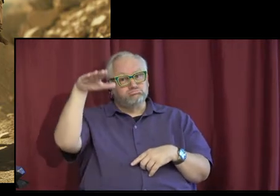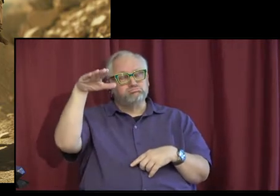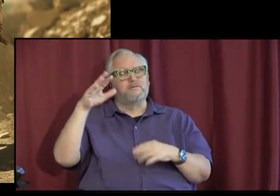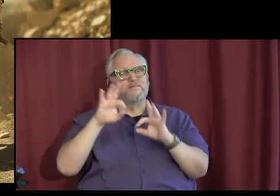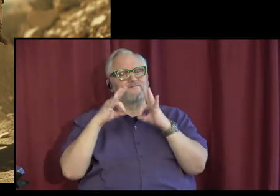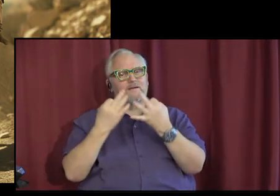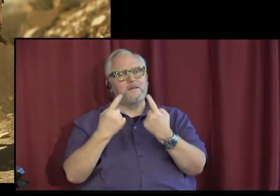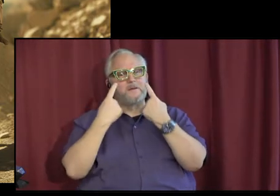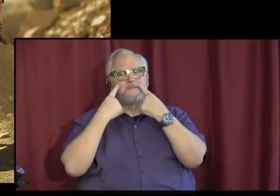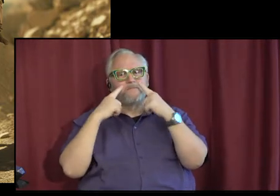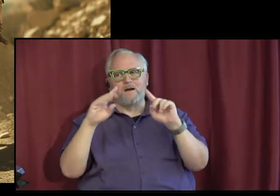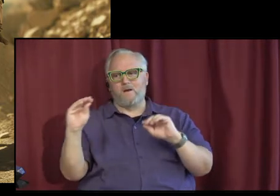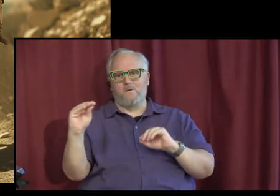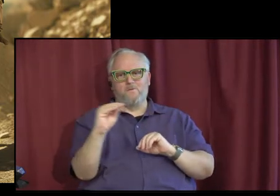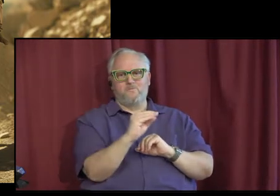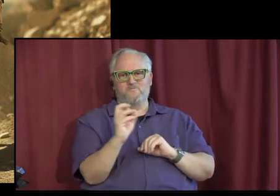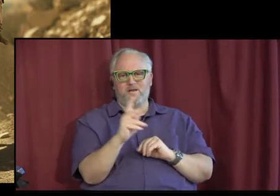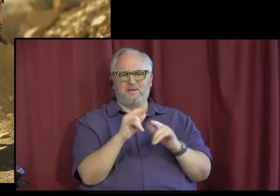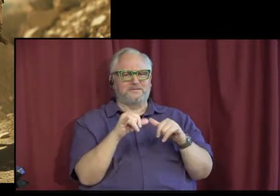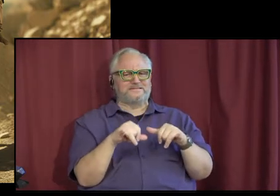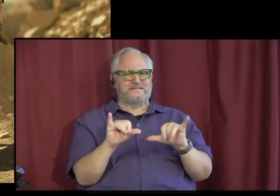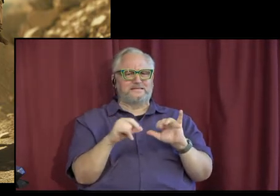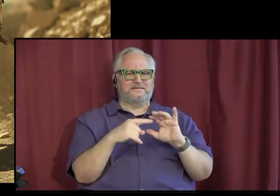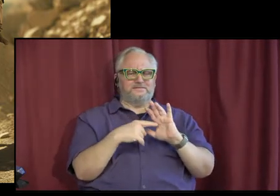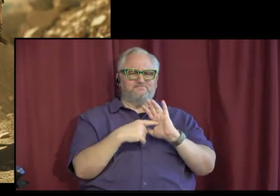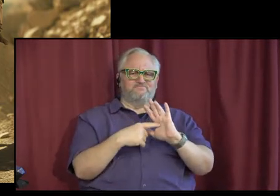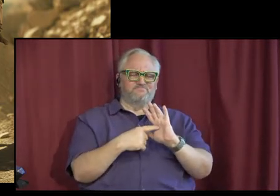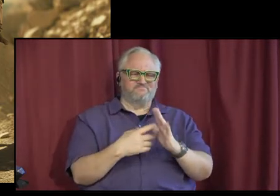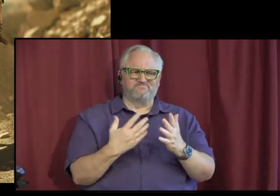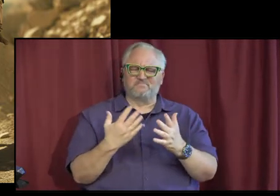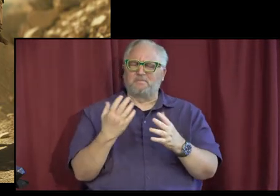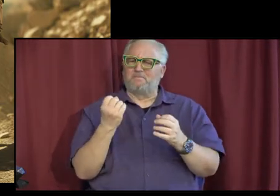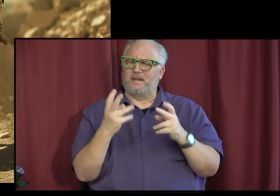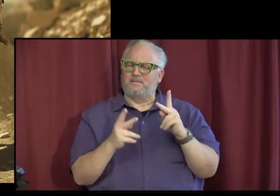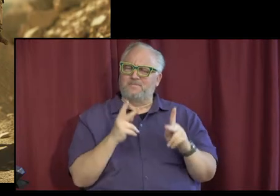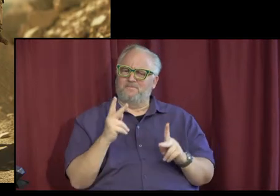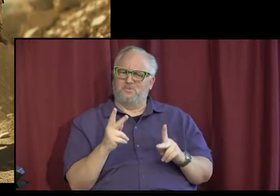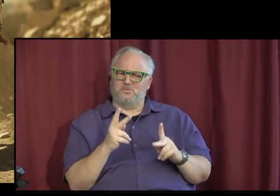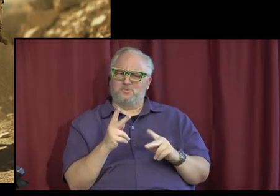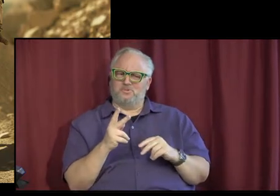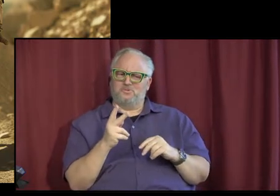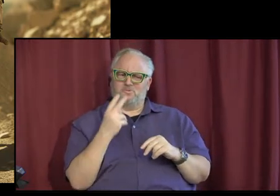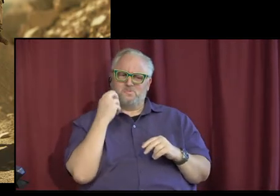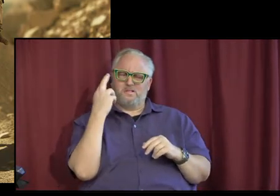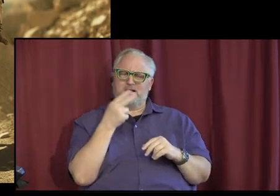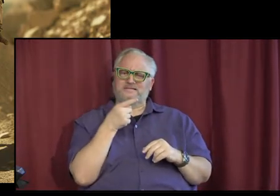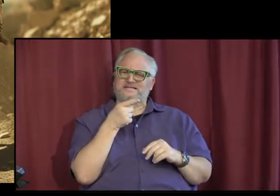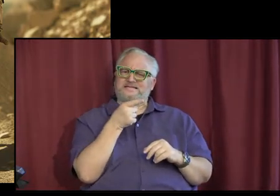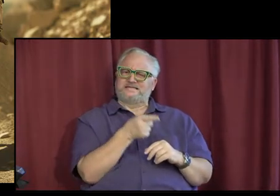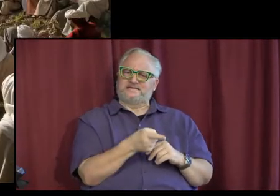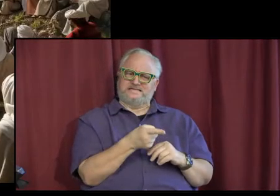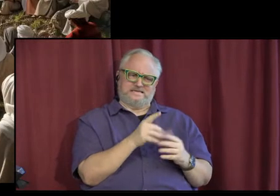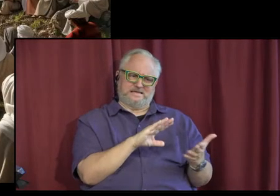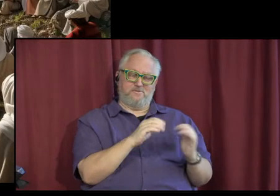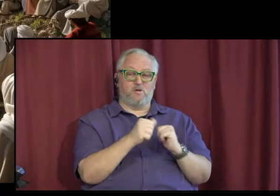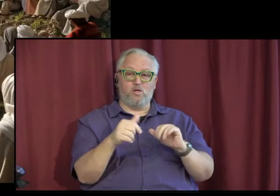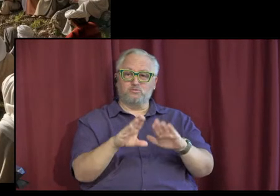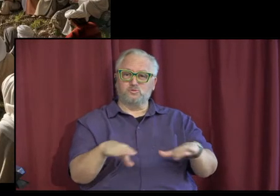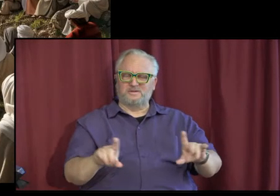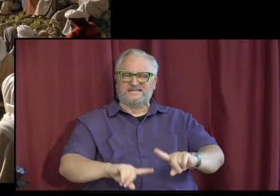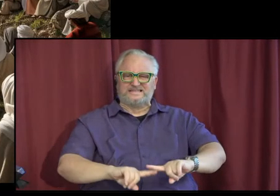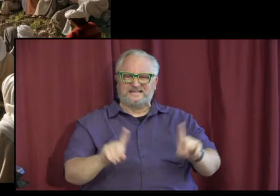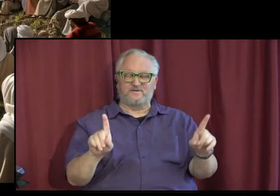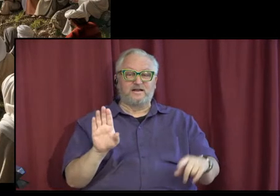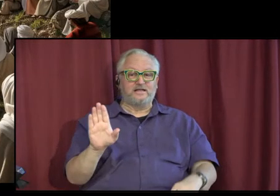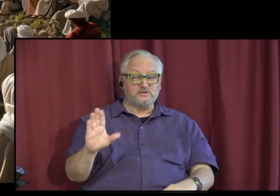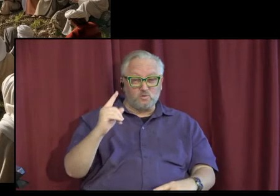then, there were some signs that Yeshua was different from other children. He spoke and thought differently. When